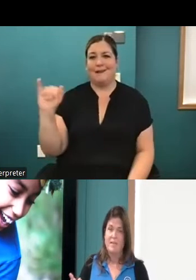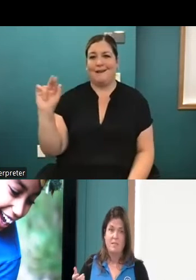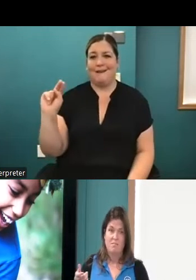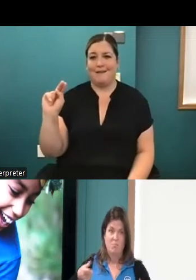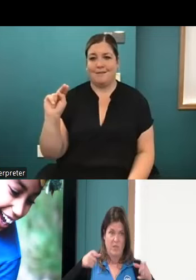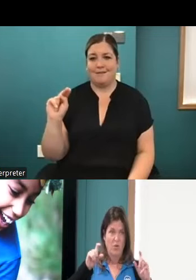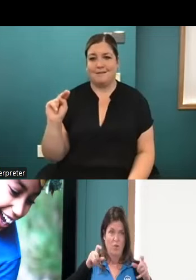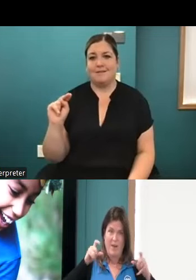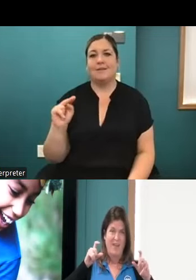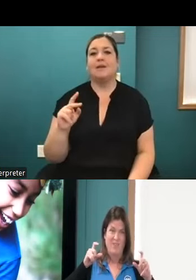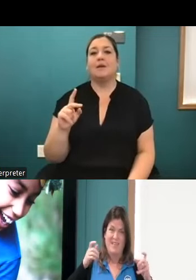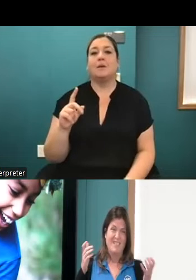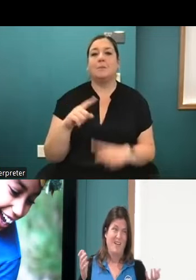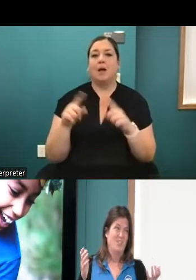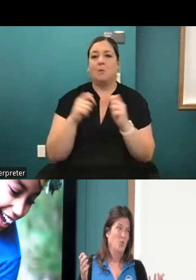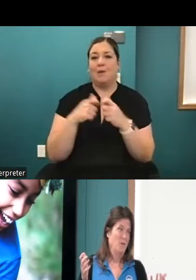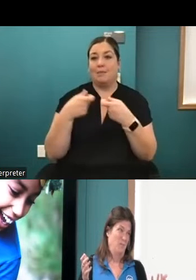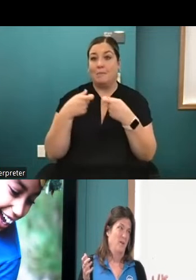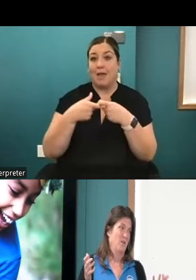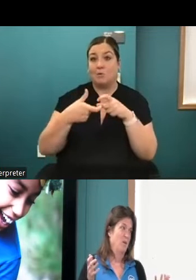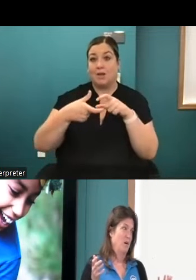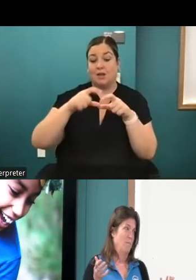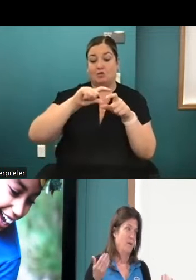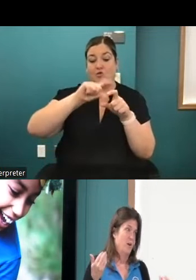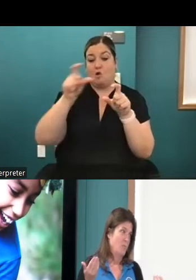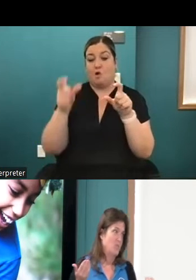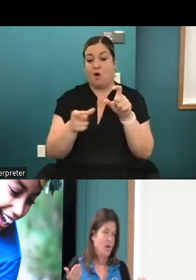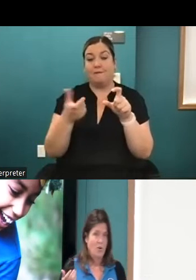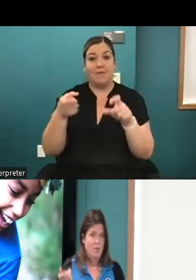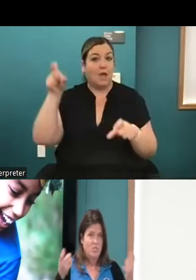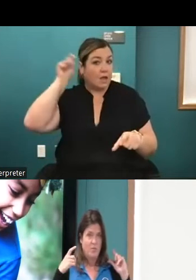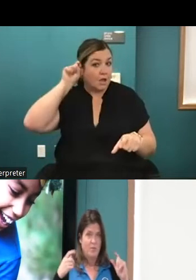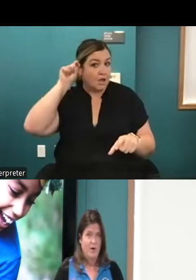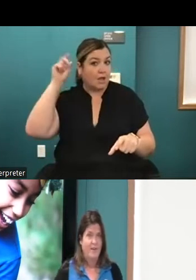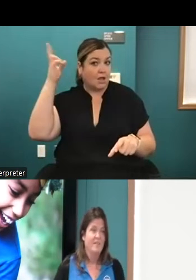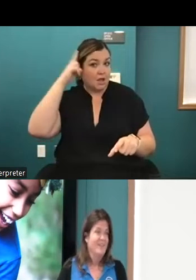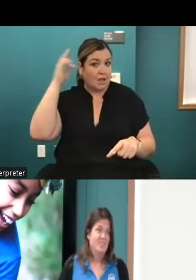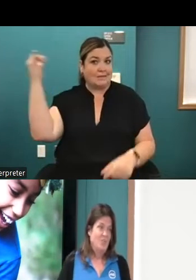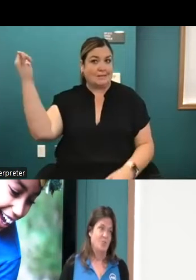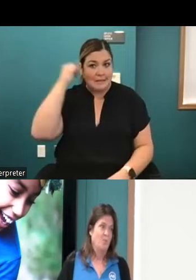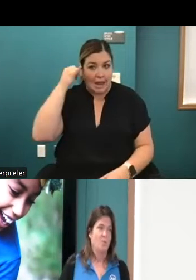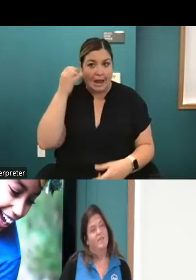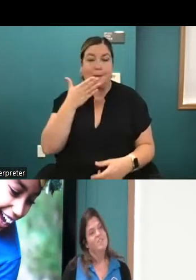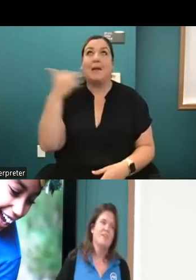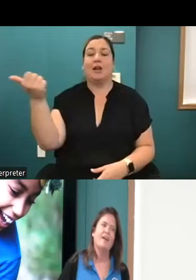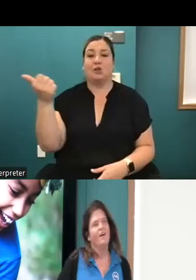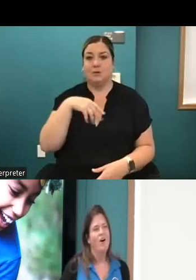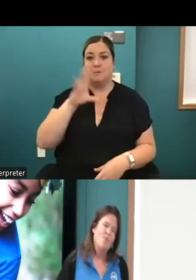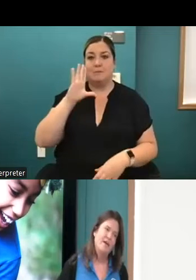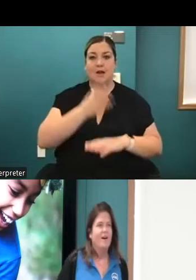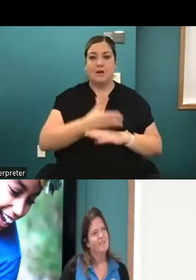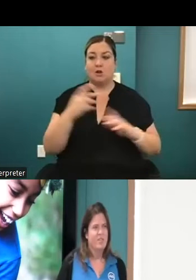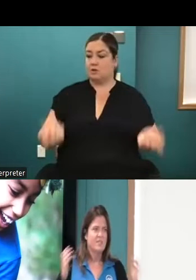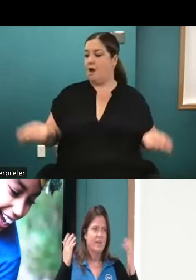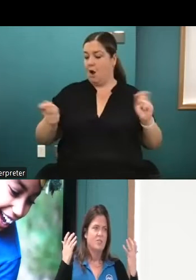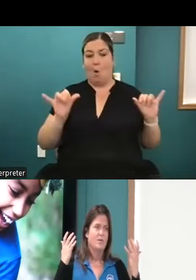But with the Kirk battery, they stay on so much better. My daughter, when she got hers, she put them on and she started jump roping, and she's like, oh